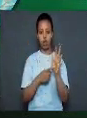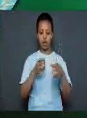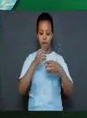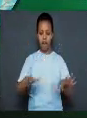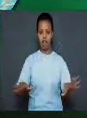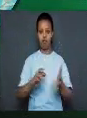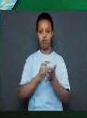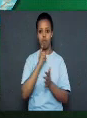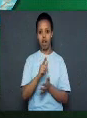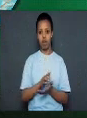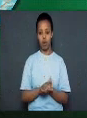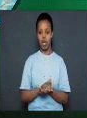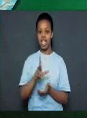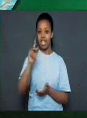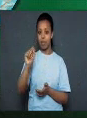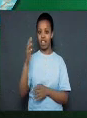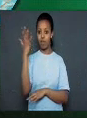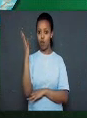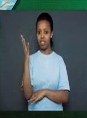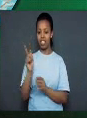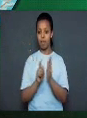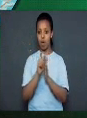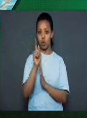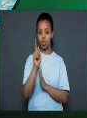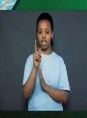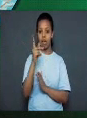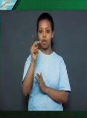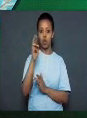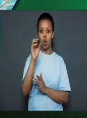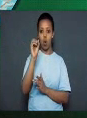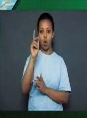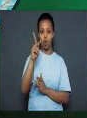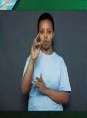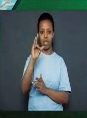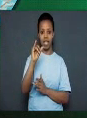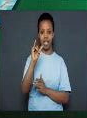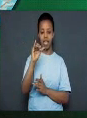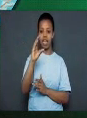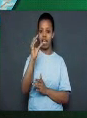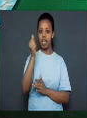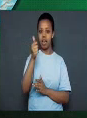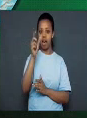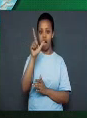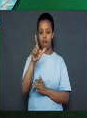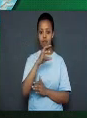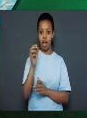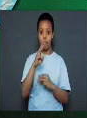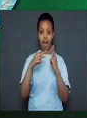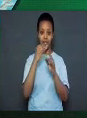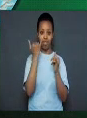Temperate forests grow between the tropics and polar regions in